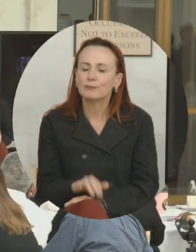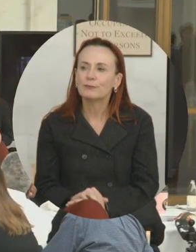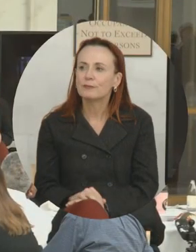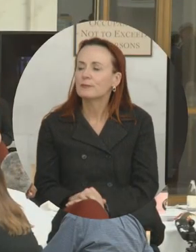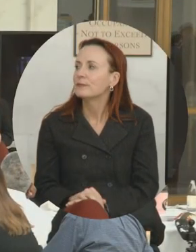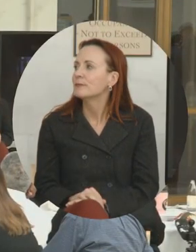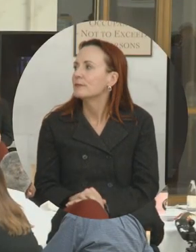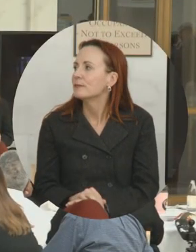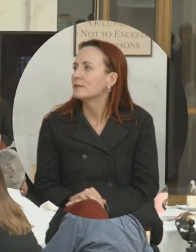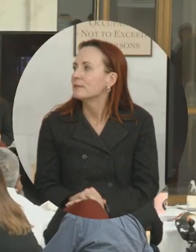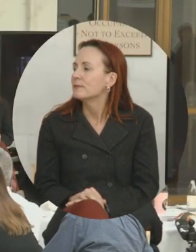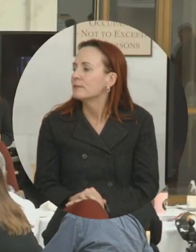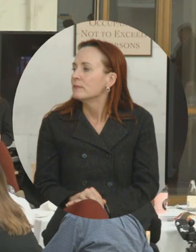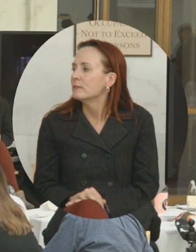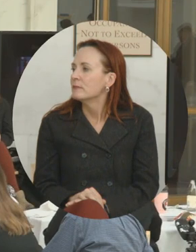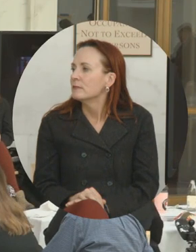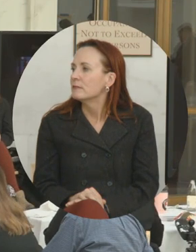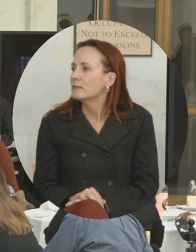So,